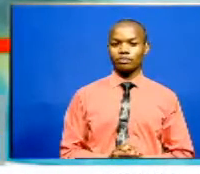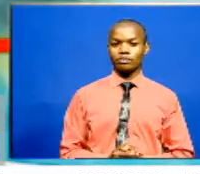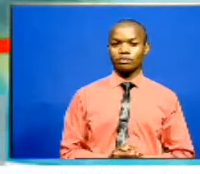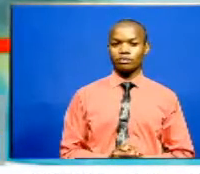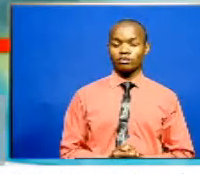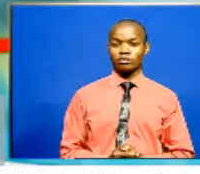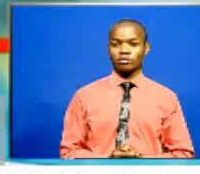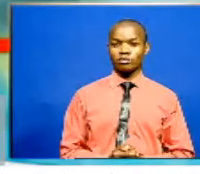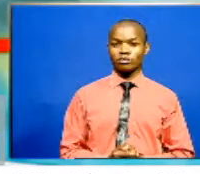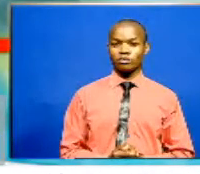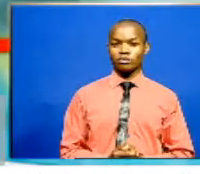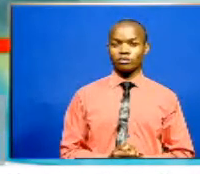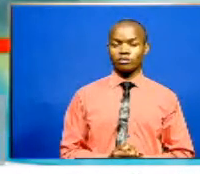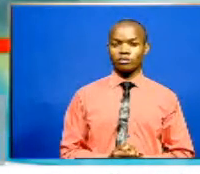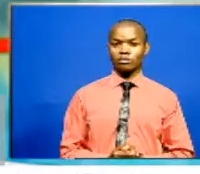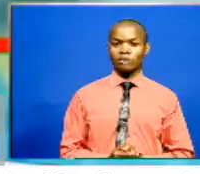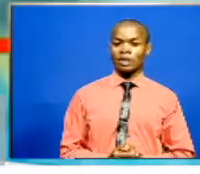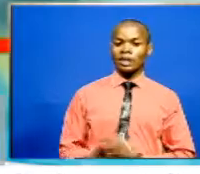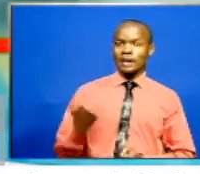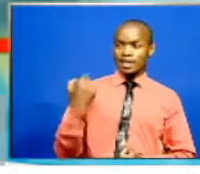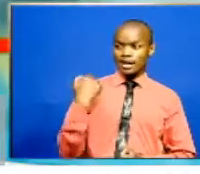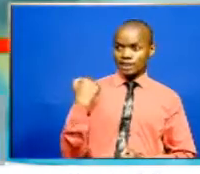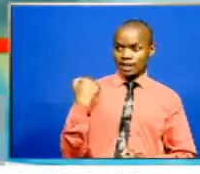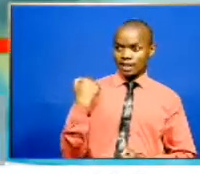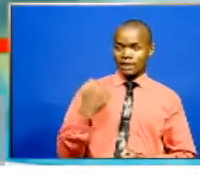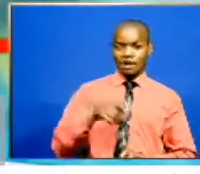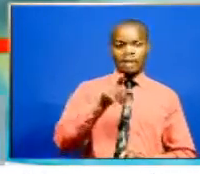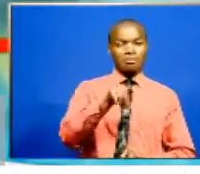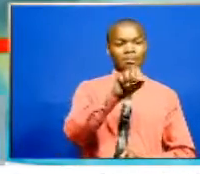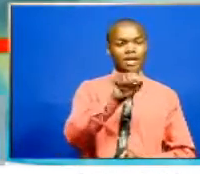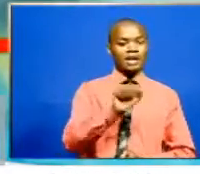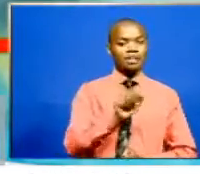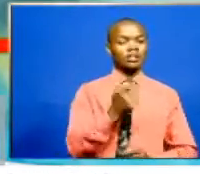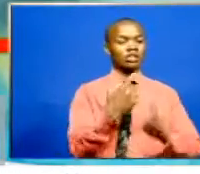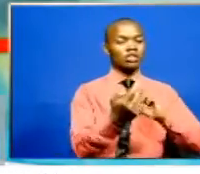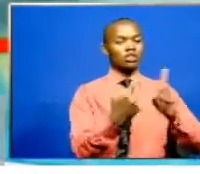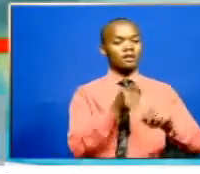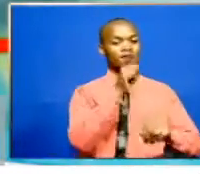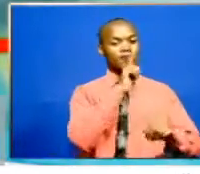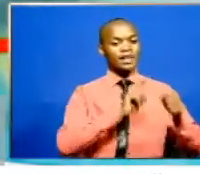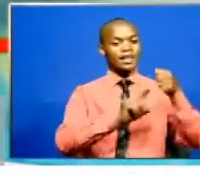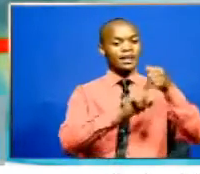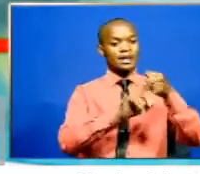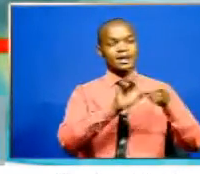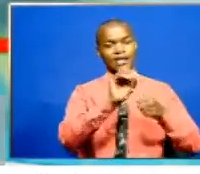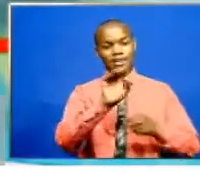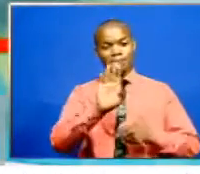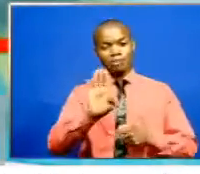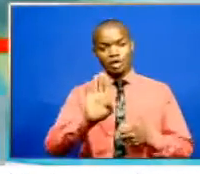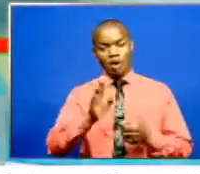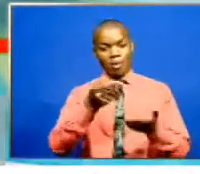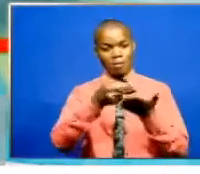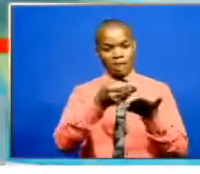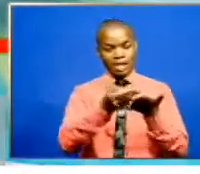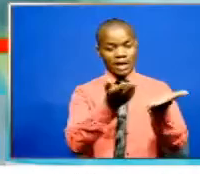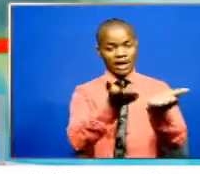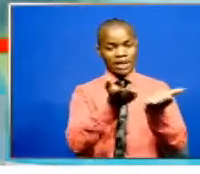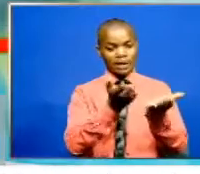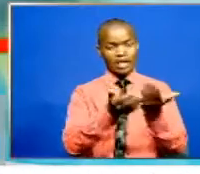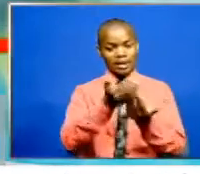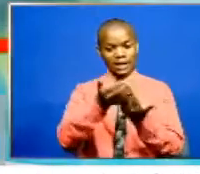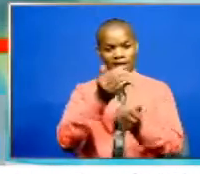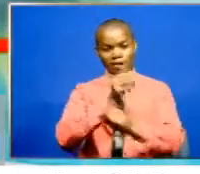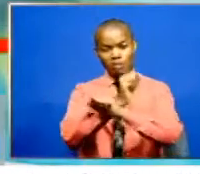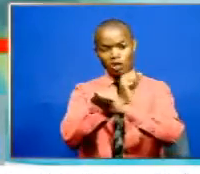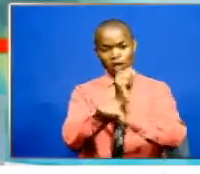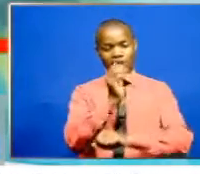Yesterday, the PS did talk about the country needs about $60 billion for environmental conservation. And looking at what is happening right